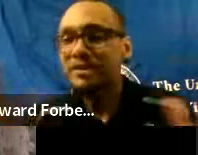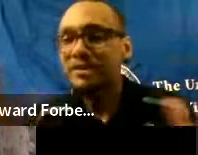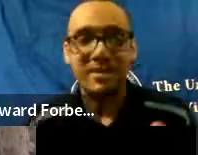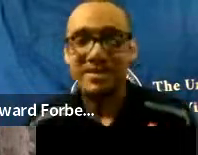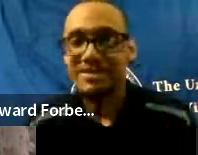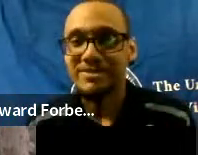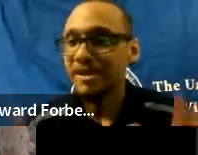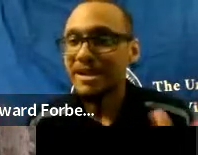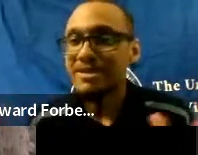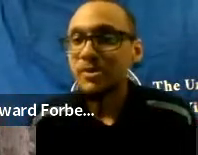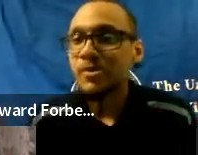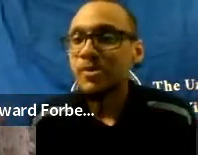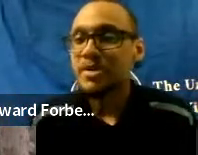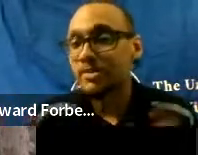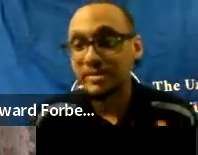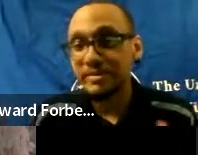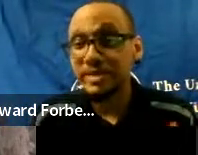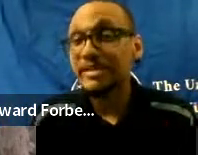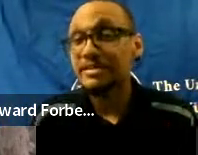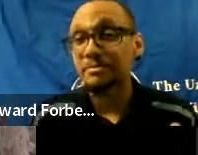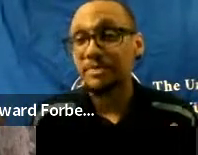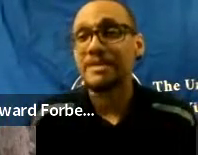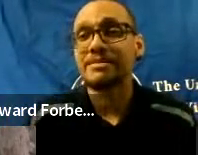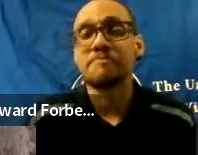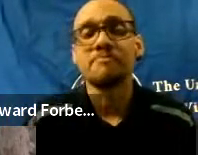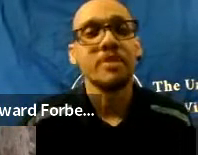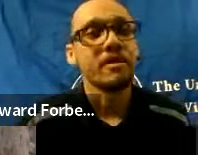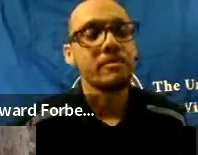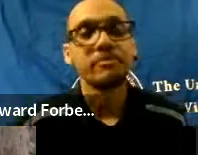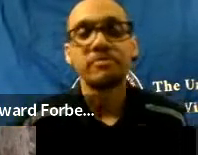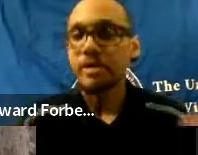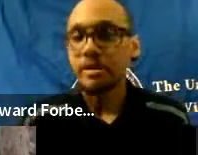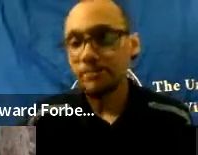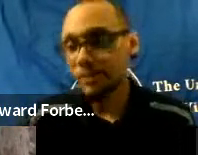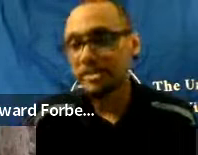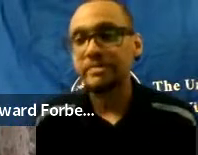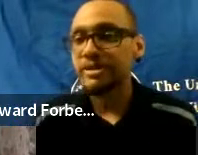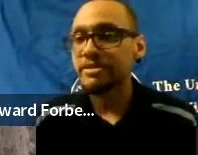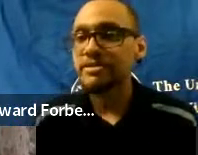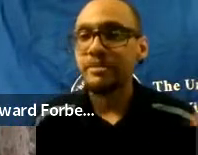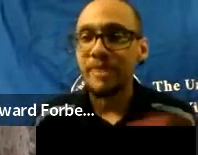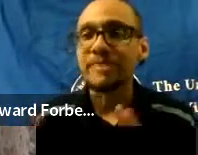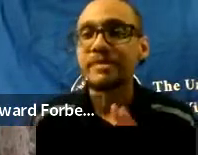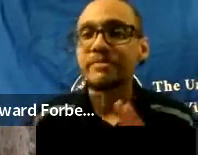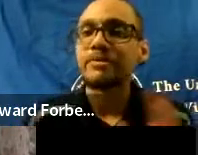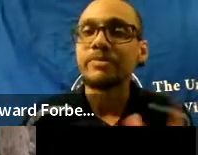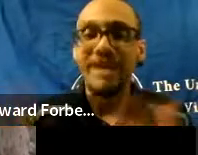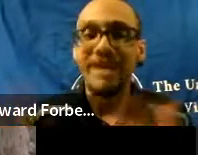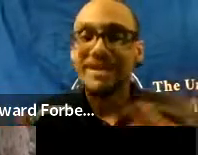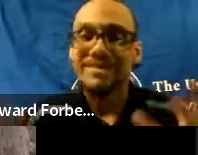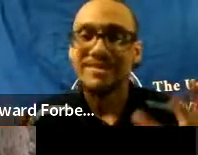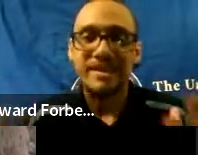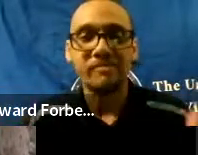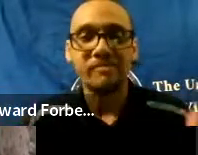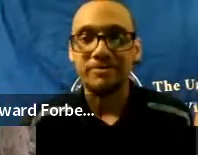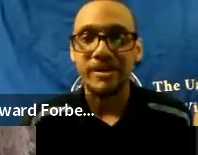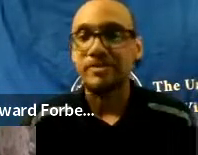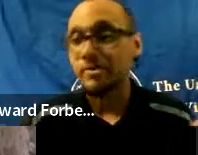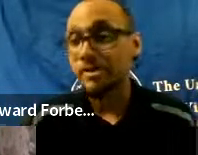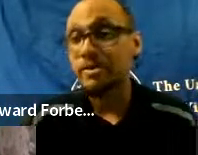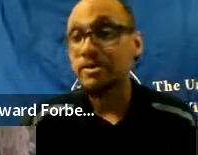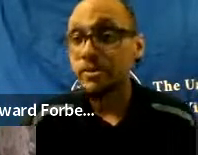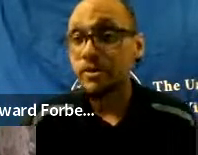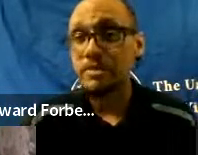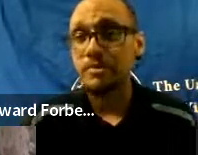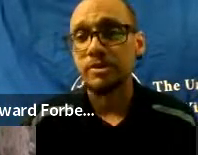or do algae presses, or all kinds of cool things related to plants. But unfortunately, because of the pandemic, we've had to kind of